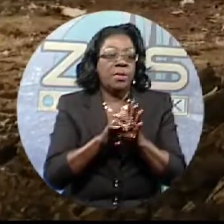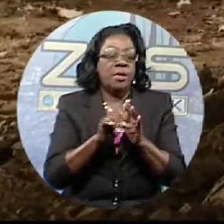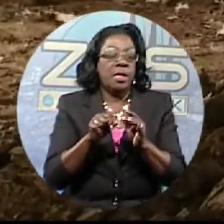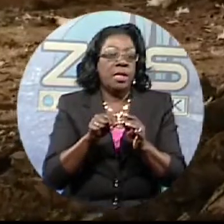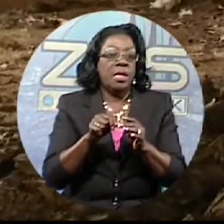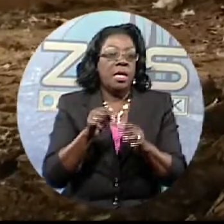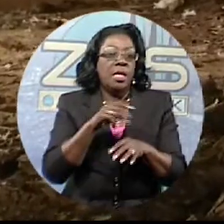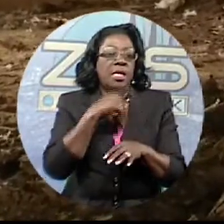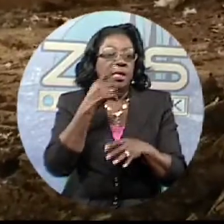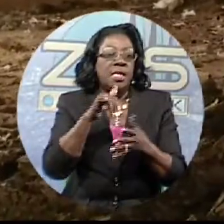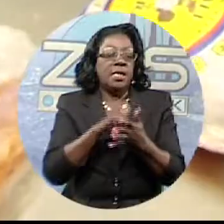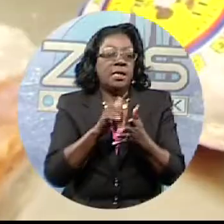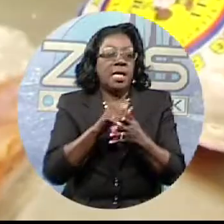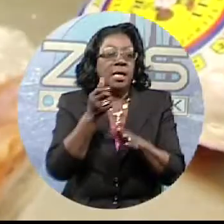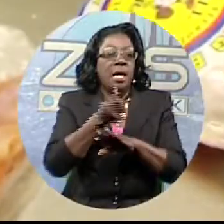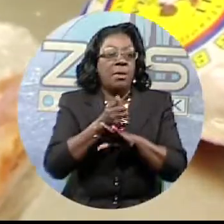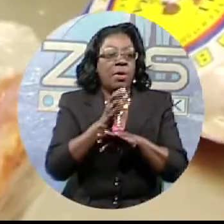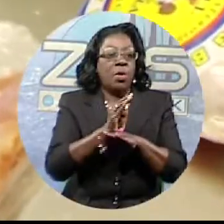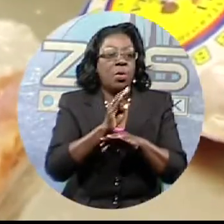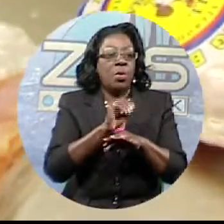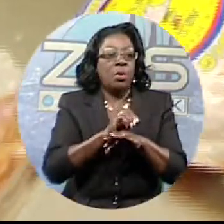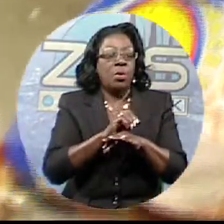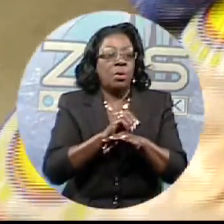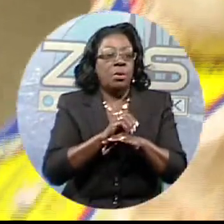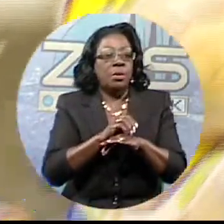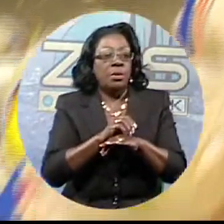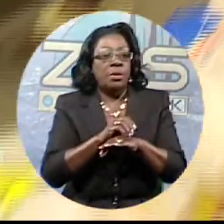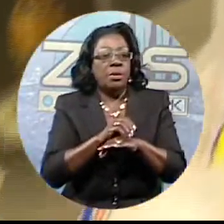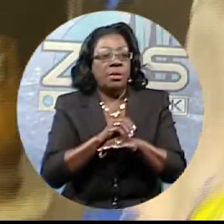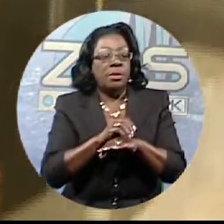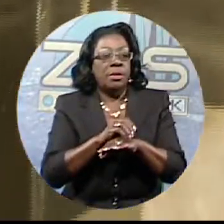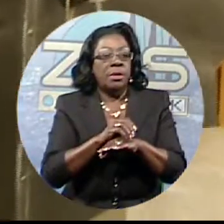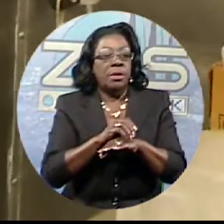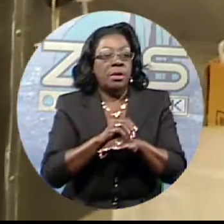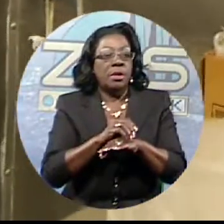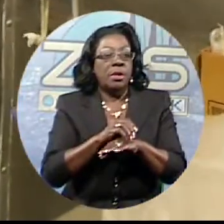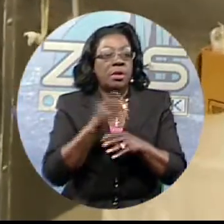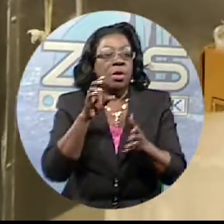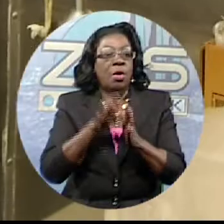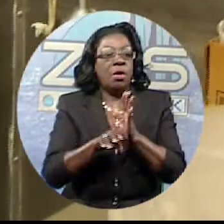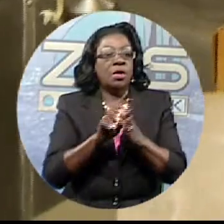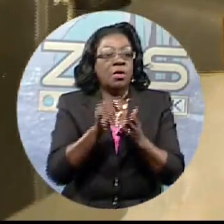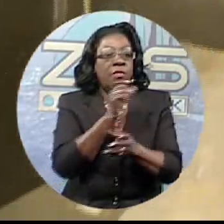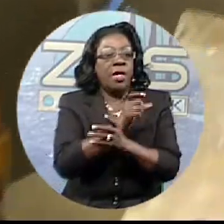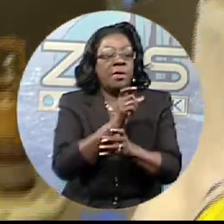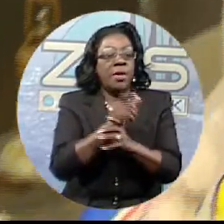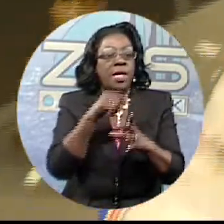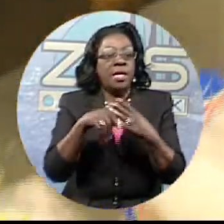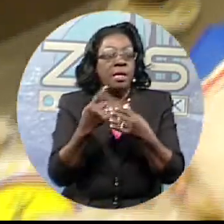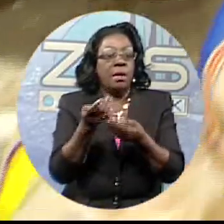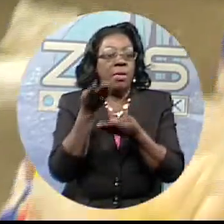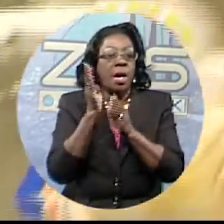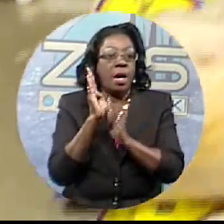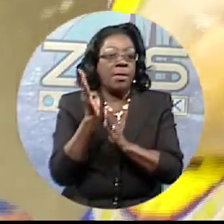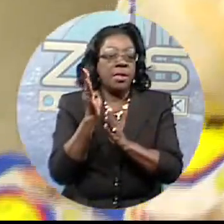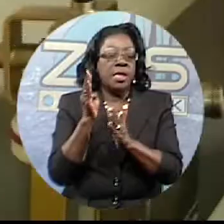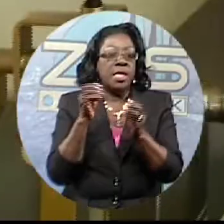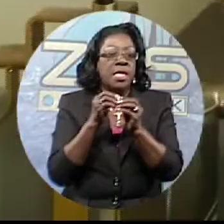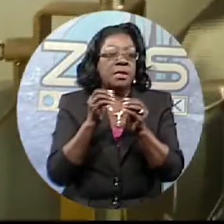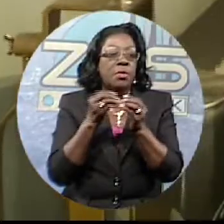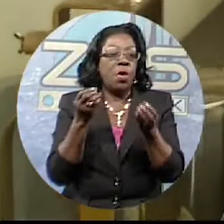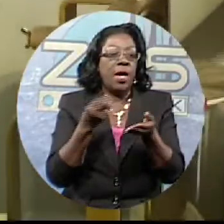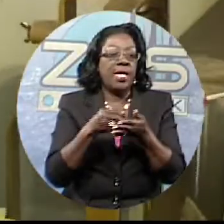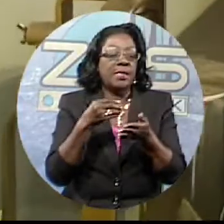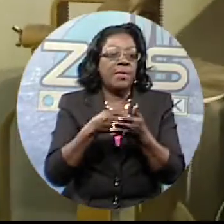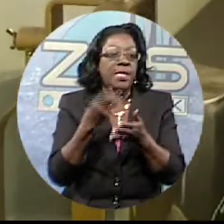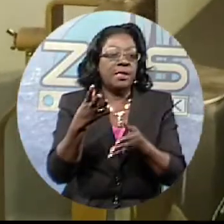Pinder acknowledges Abaco Big Bird's product is more costly, noting that the cost of labor in the Bahamas is more expensive than countries like